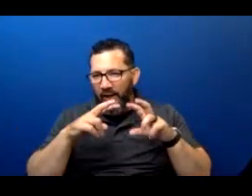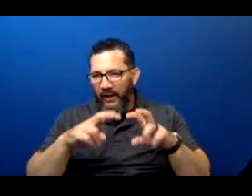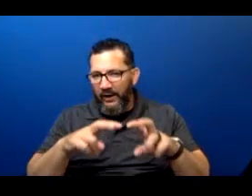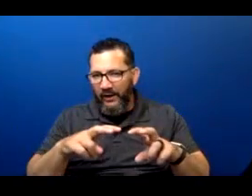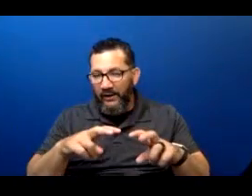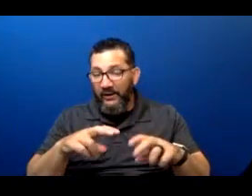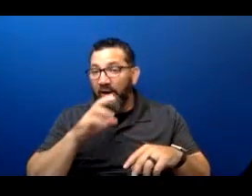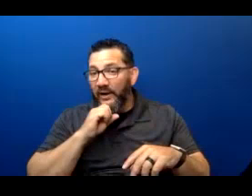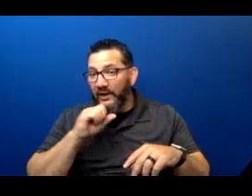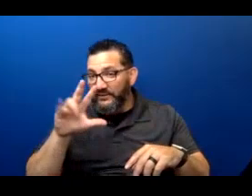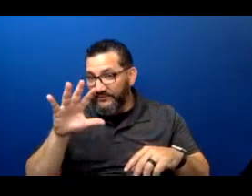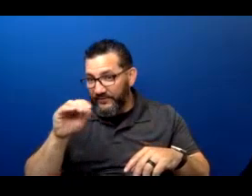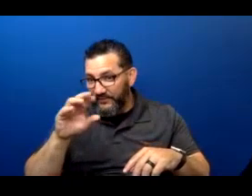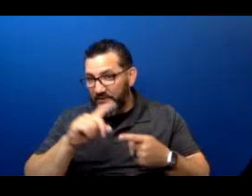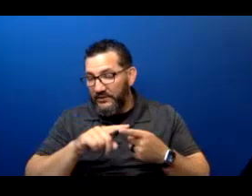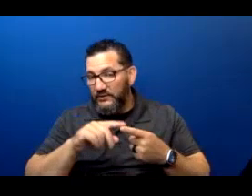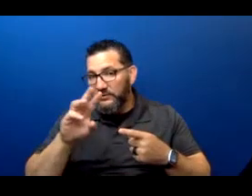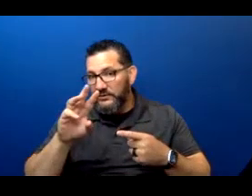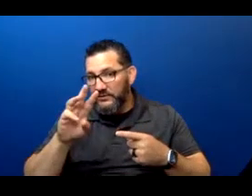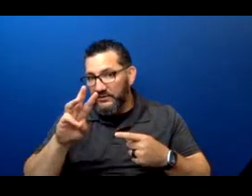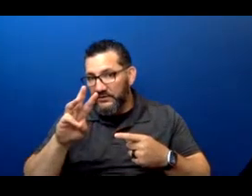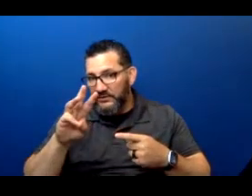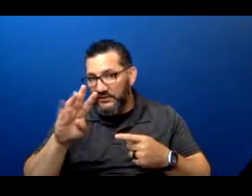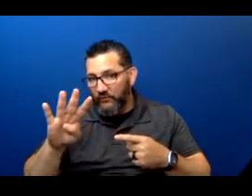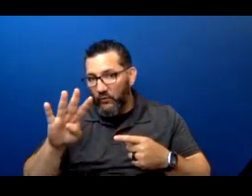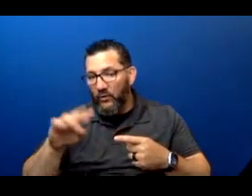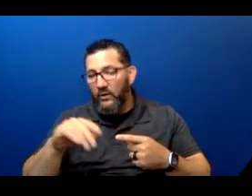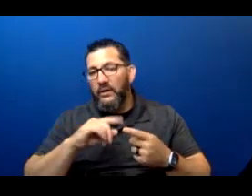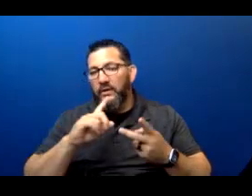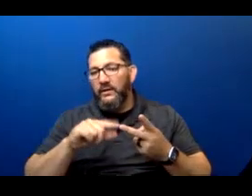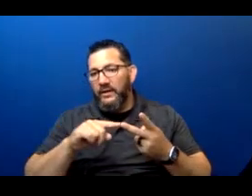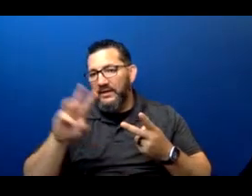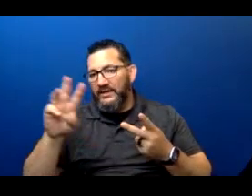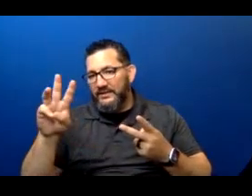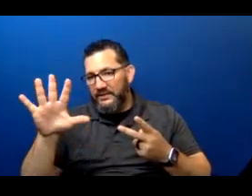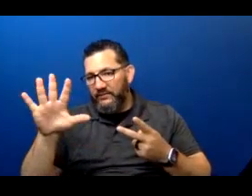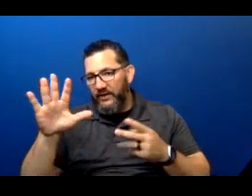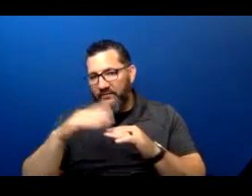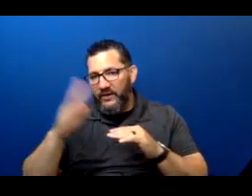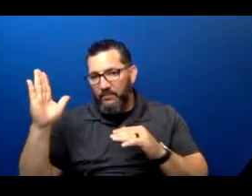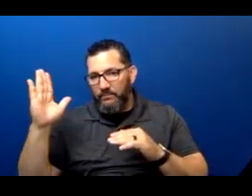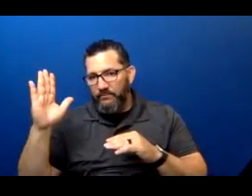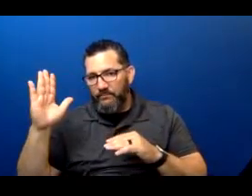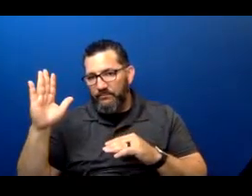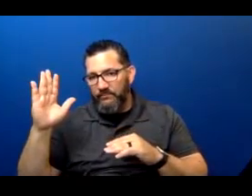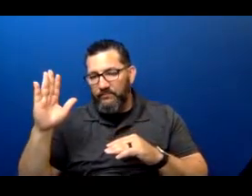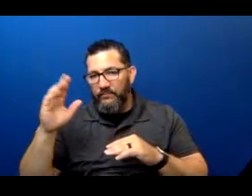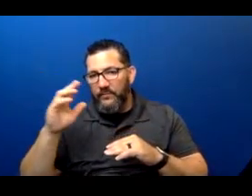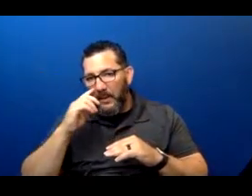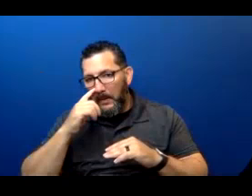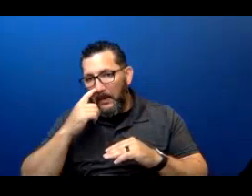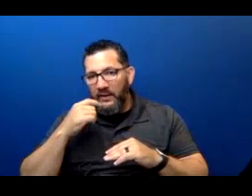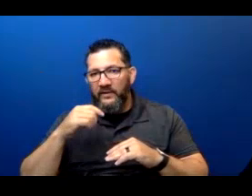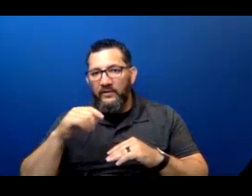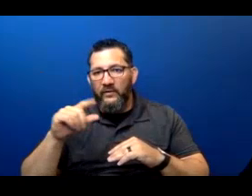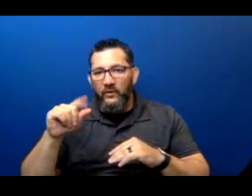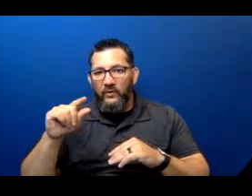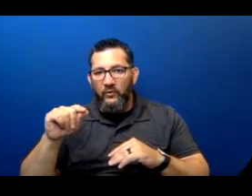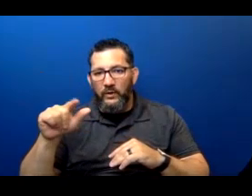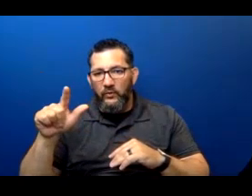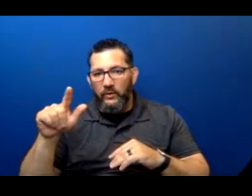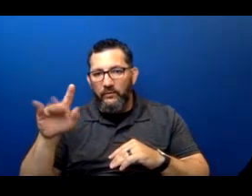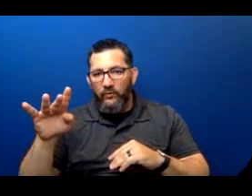to 64-year-old individuals, and then the 65-plus-year-old individuals. So in